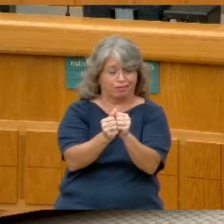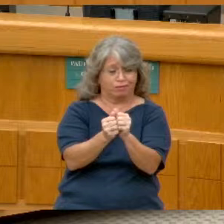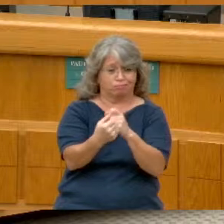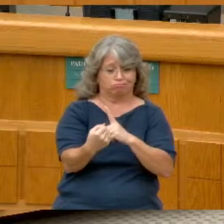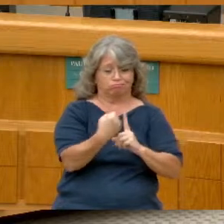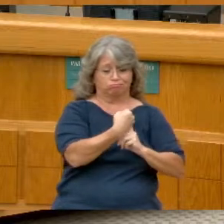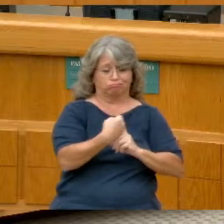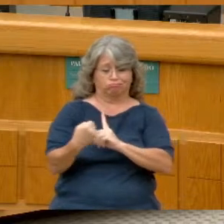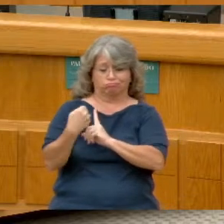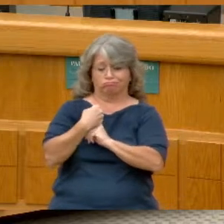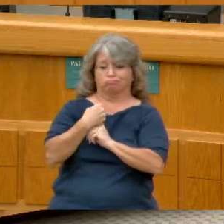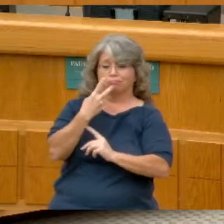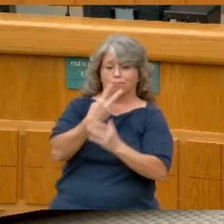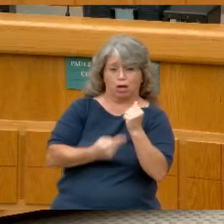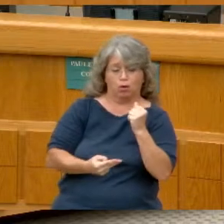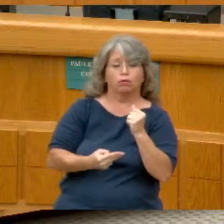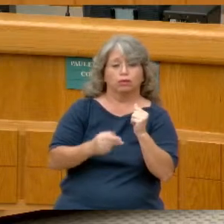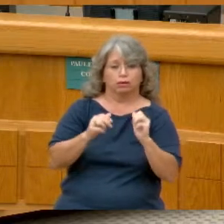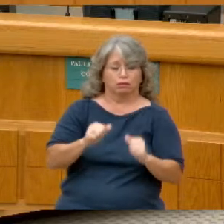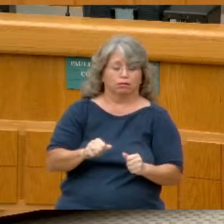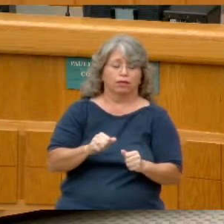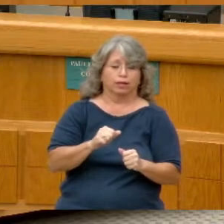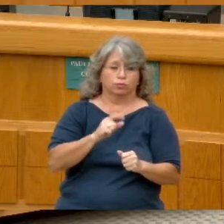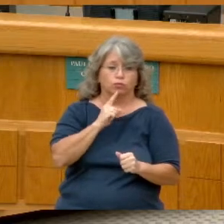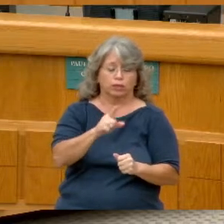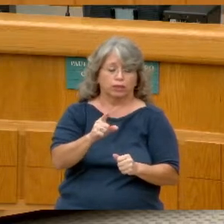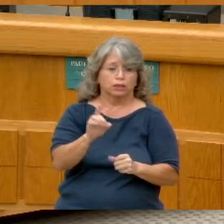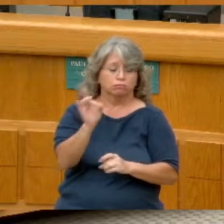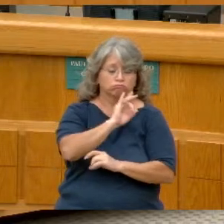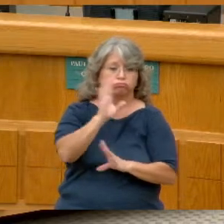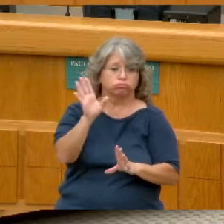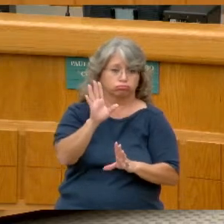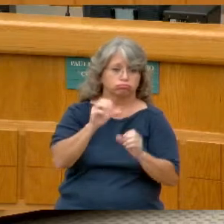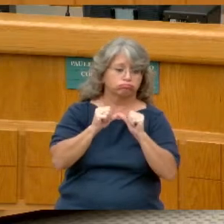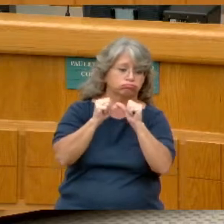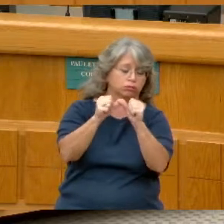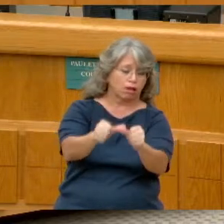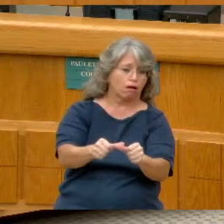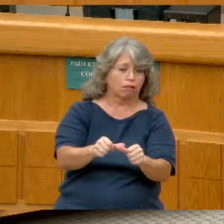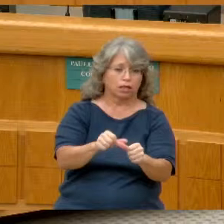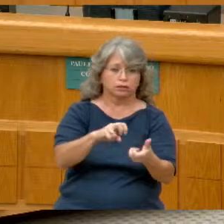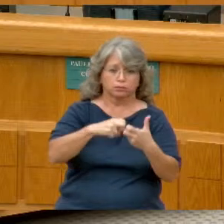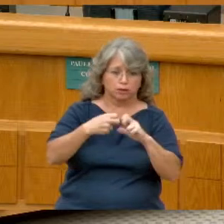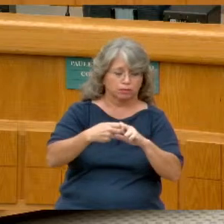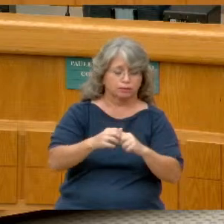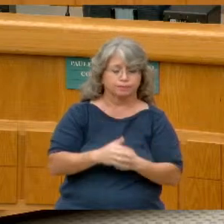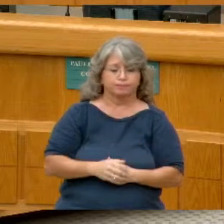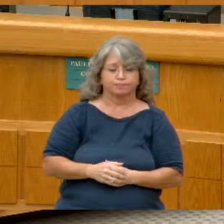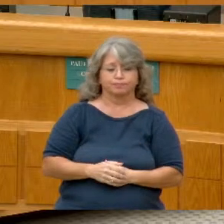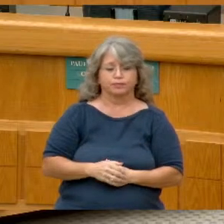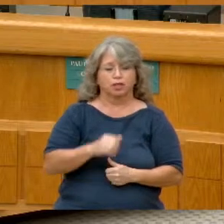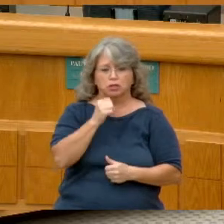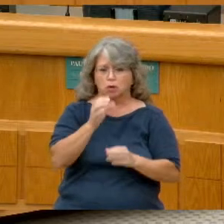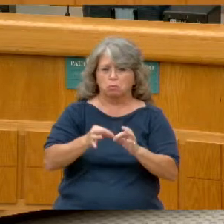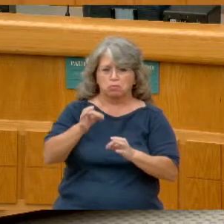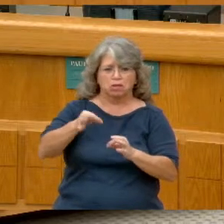Don't keep putting it off. Get your flu shot today. To get a flu shot, you can call our number, the Health